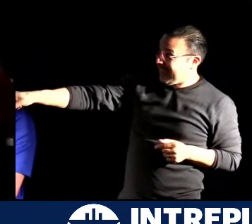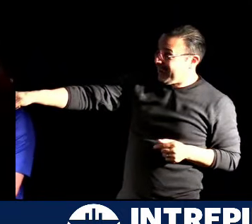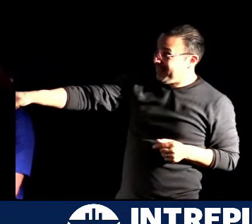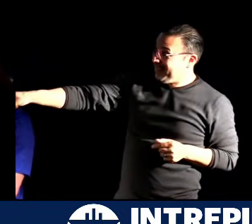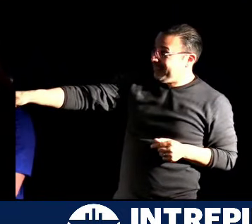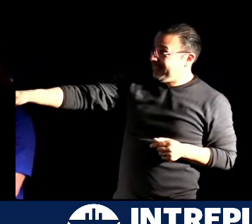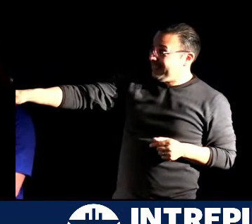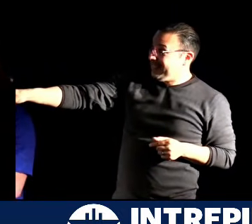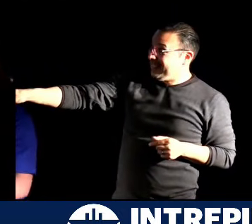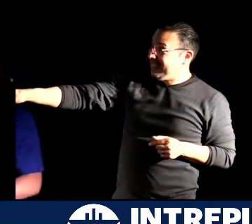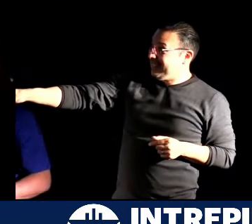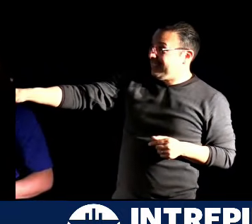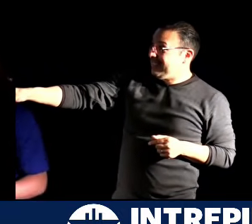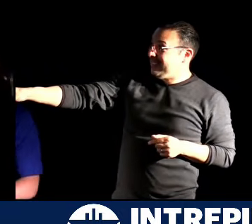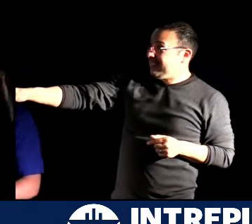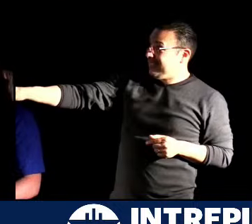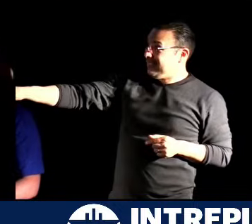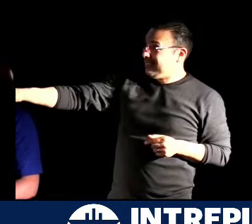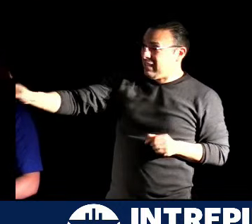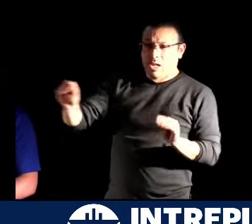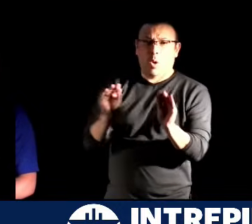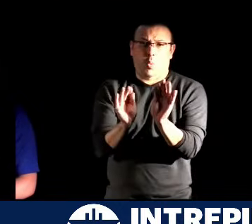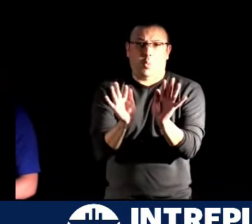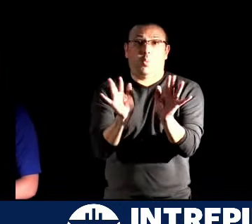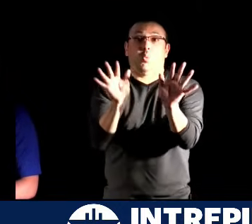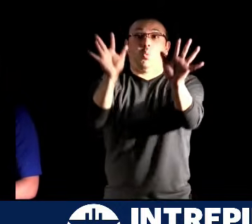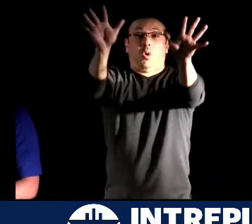here, there is a myriad of